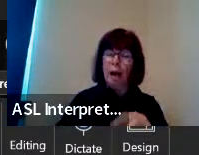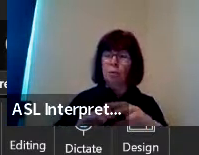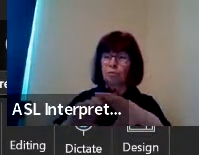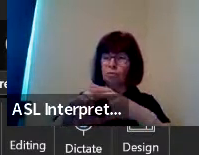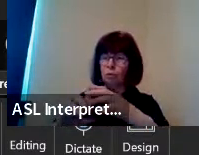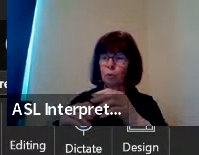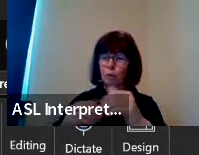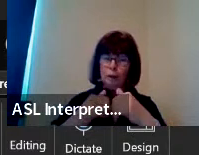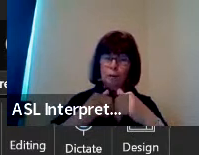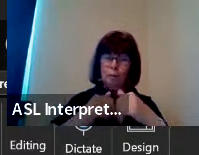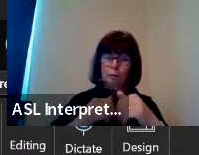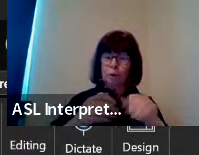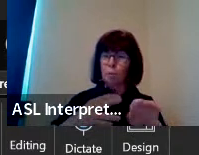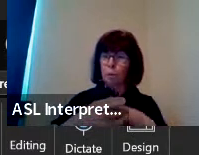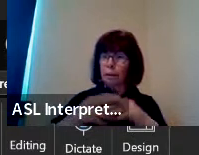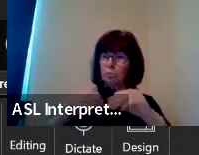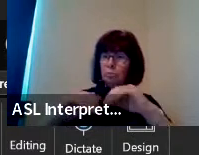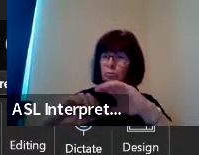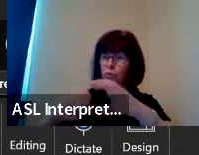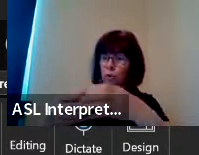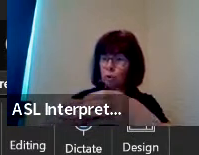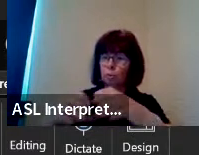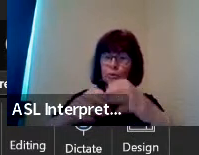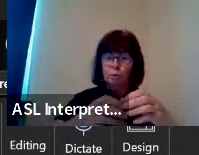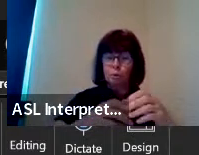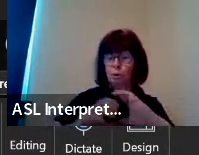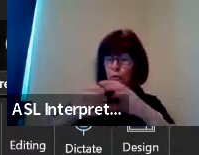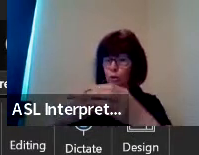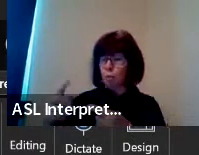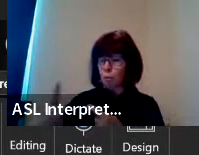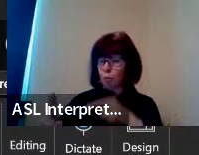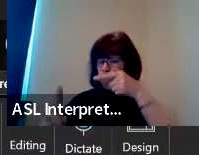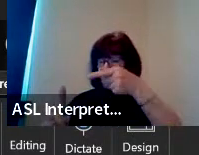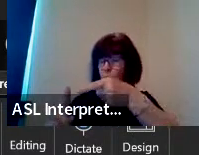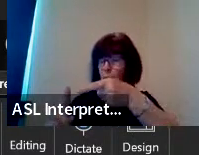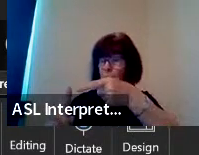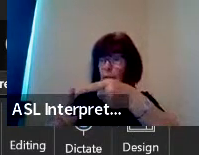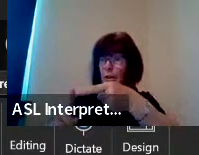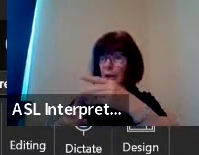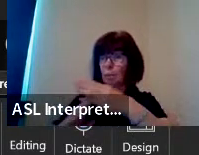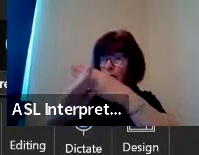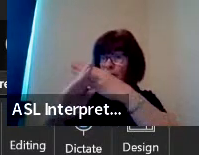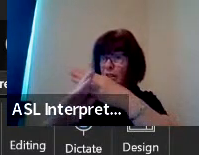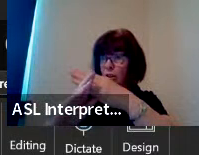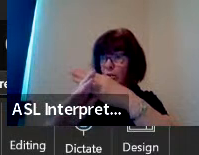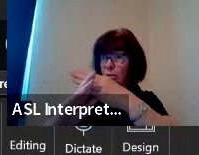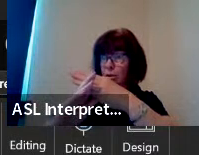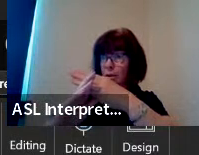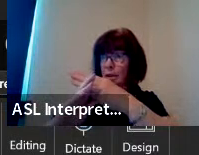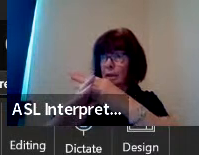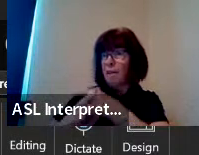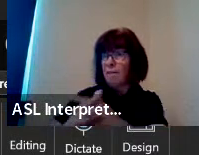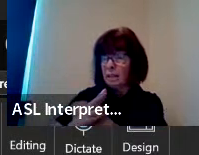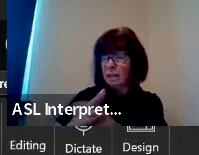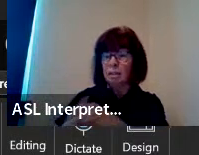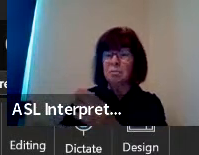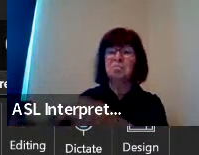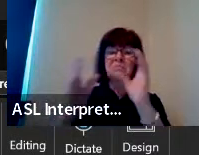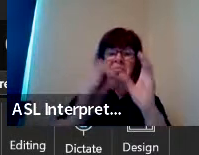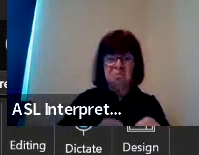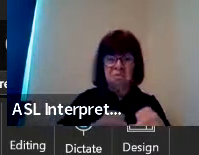small groups. Group 1 will be focused on prevention and vaccines. The second one is on